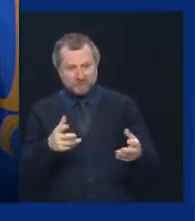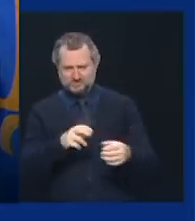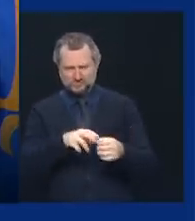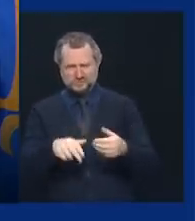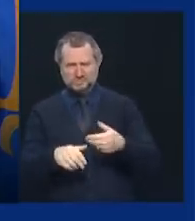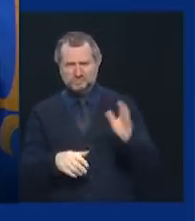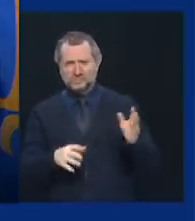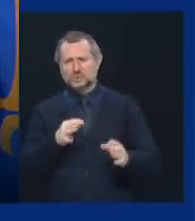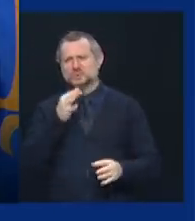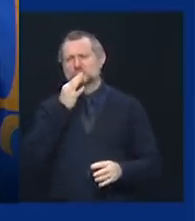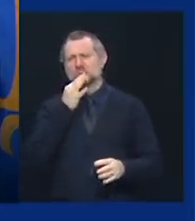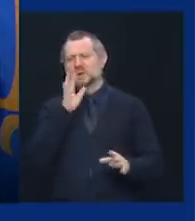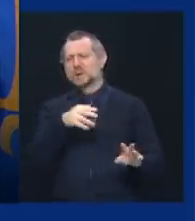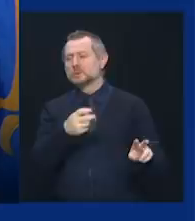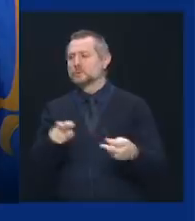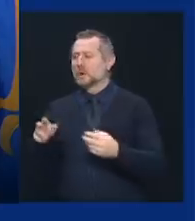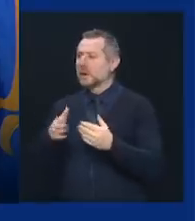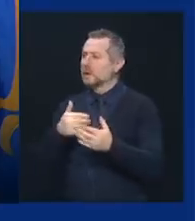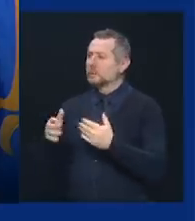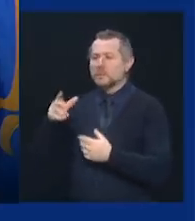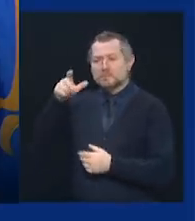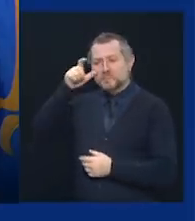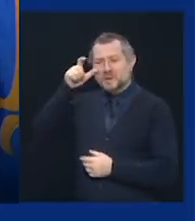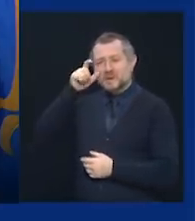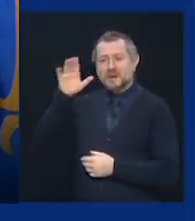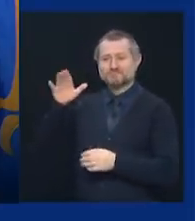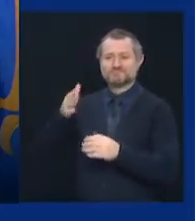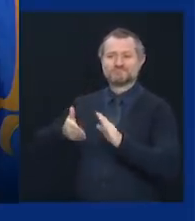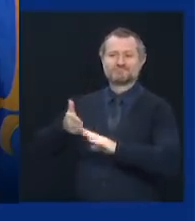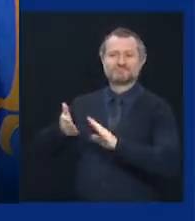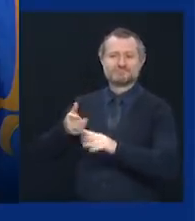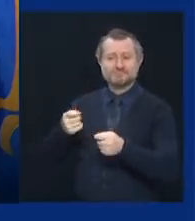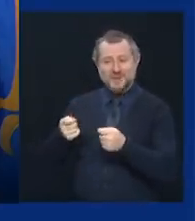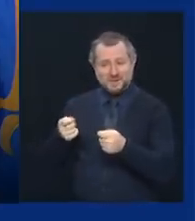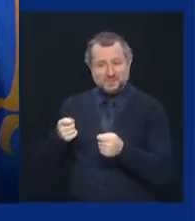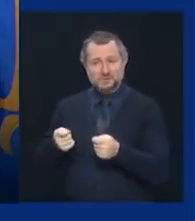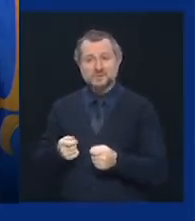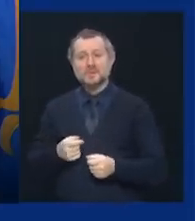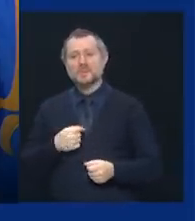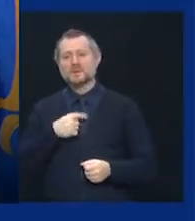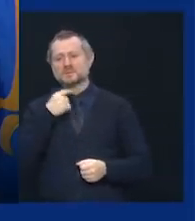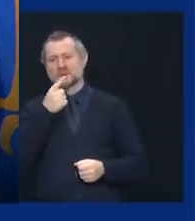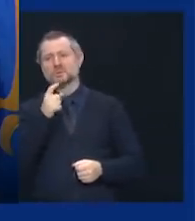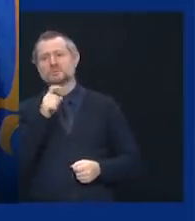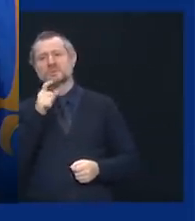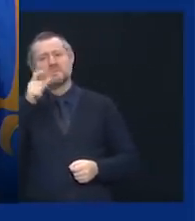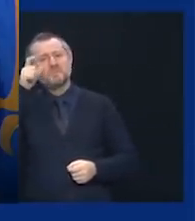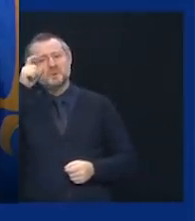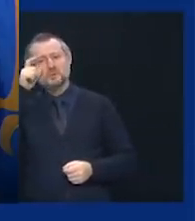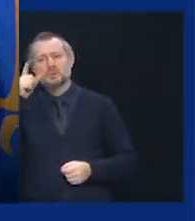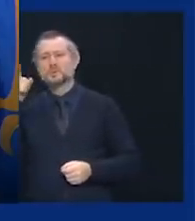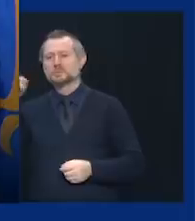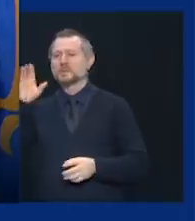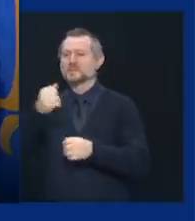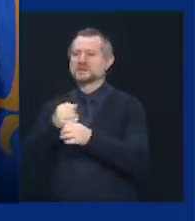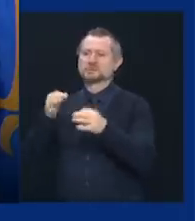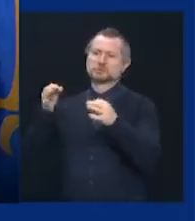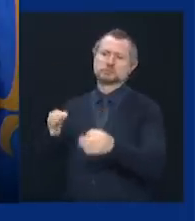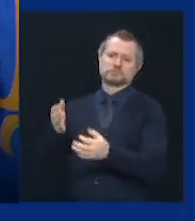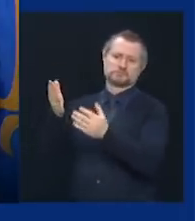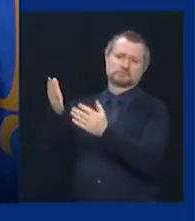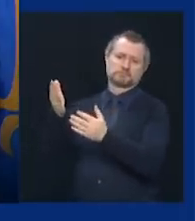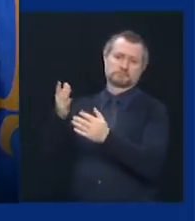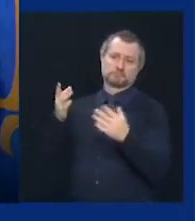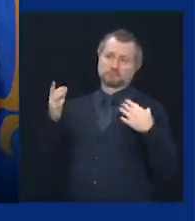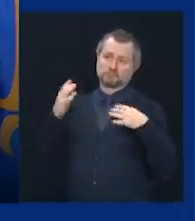transition, then you should say, Mr. Joe Biden, why don't you make this decision? But